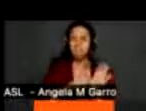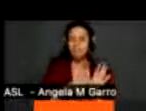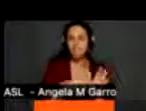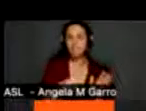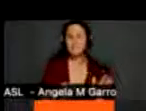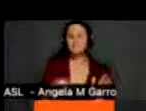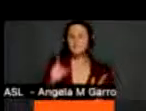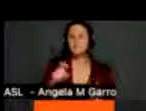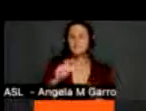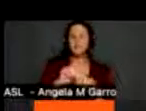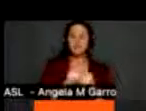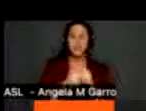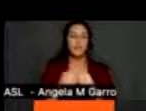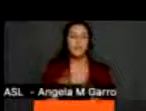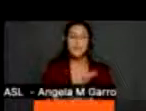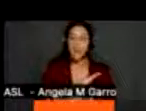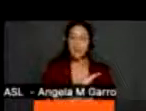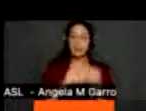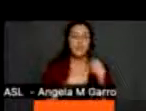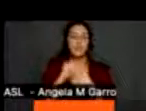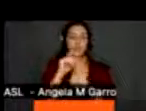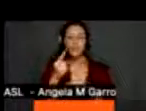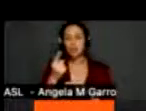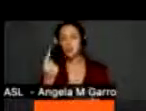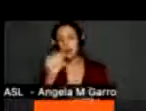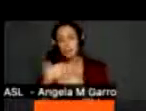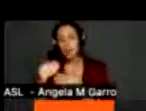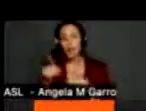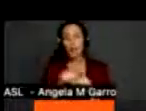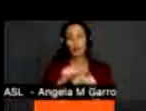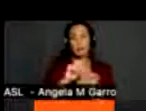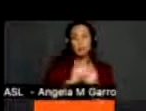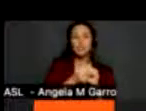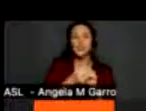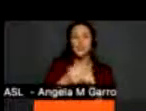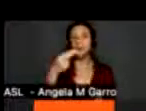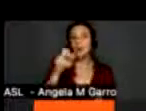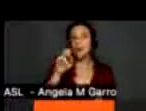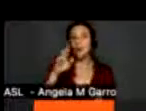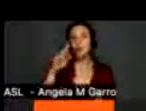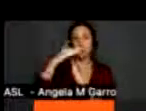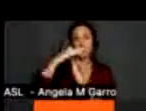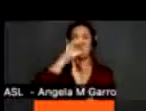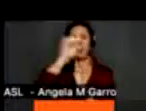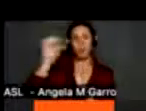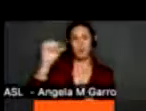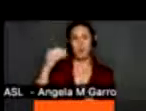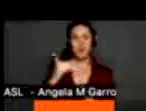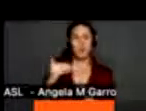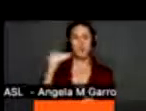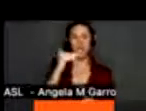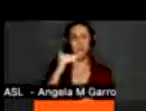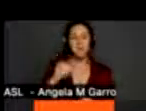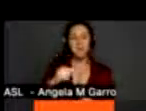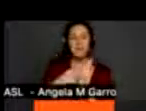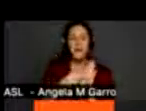to one part of the facility, and to change the header that came above it that indicated site